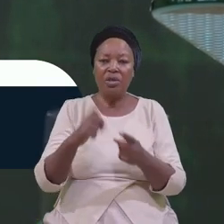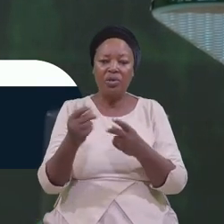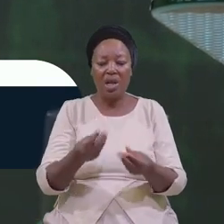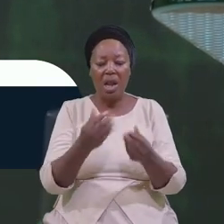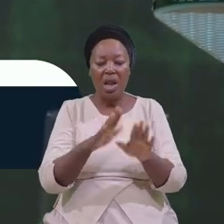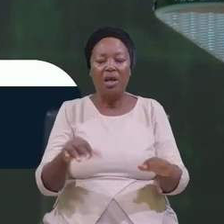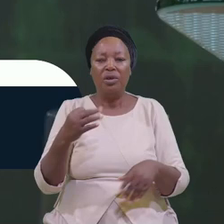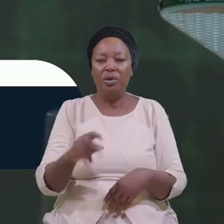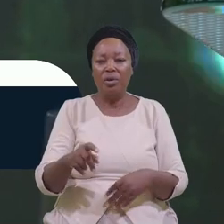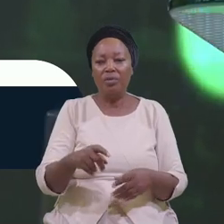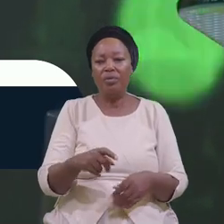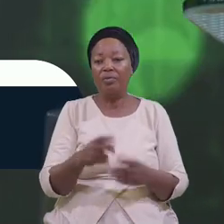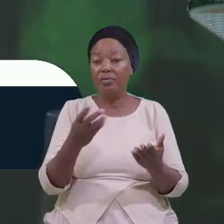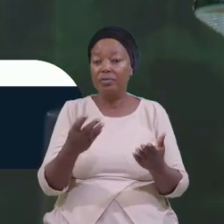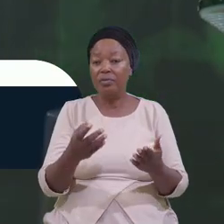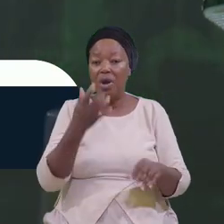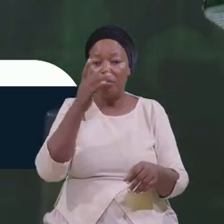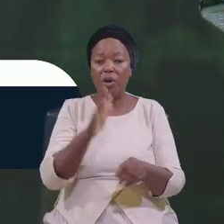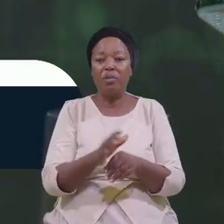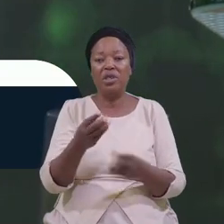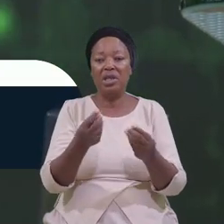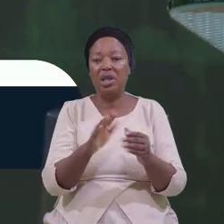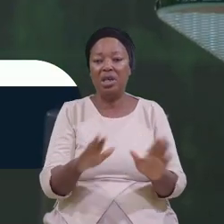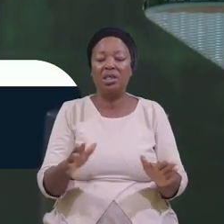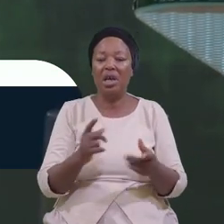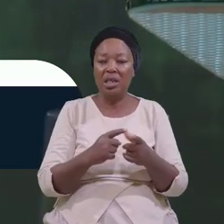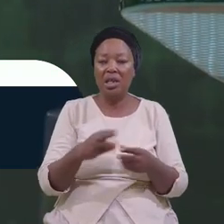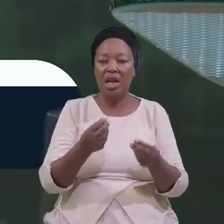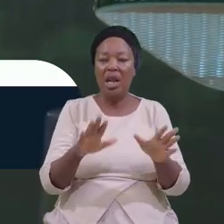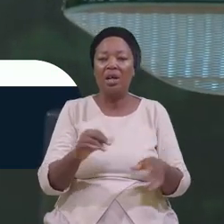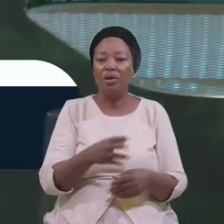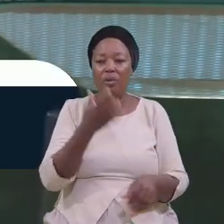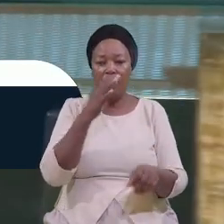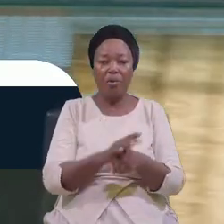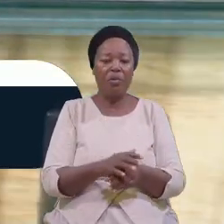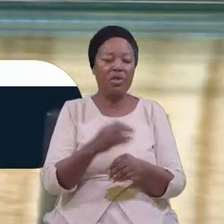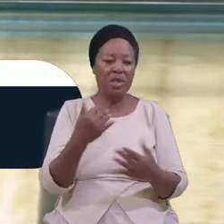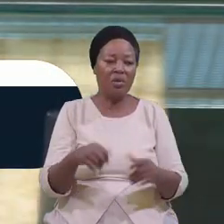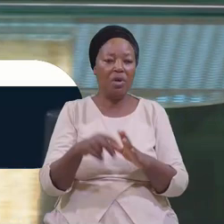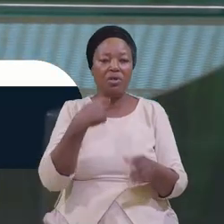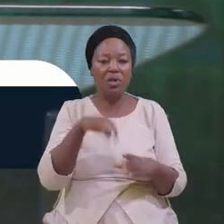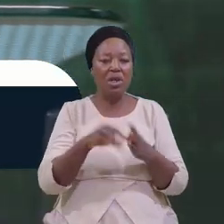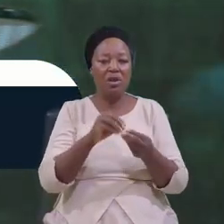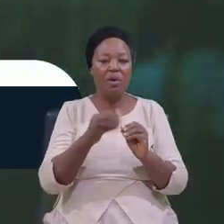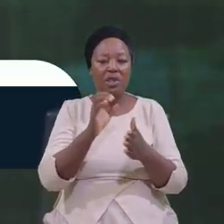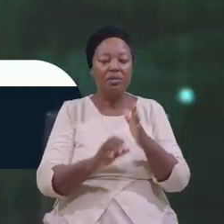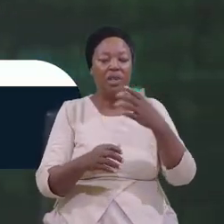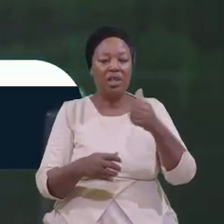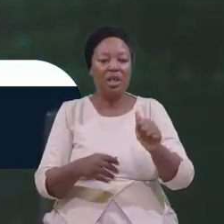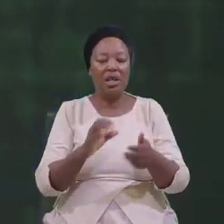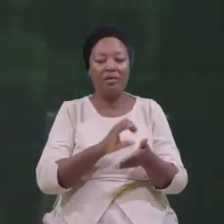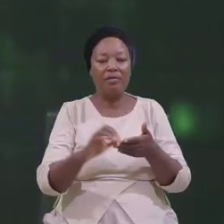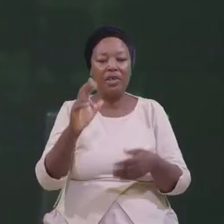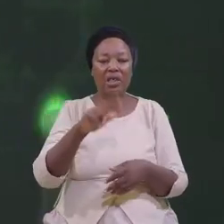Canaan, the land of promise. We're told in Numbers chapter 10, verse 33.